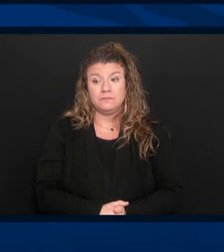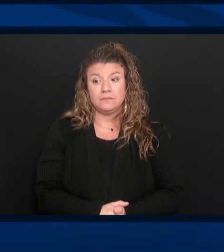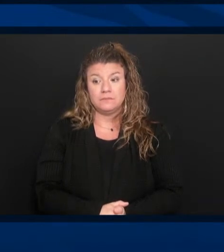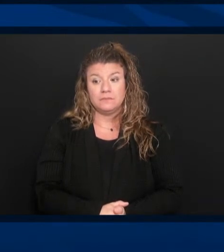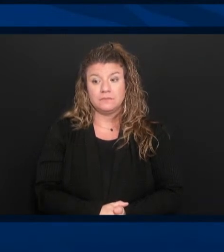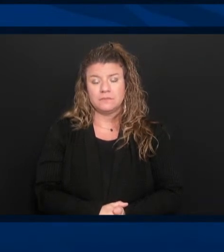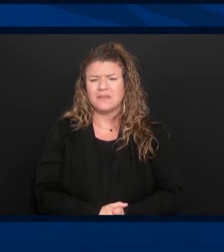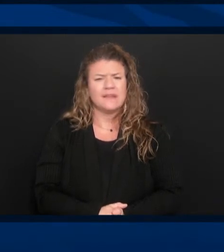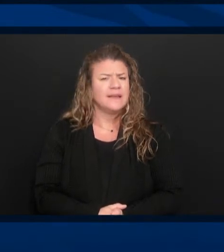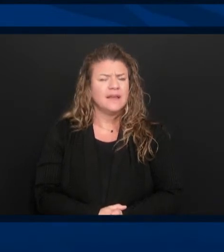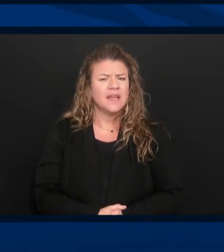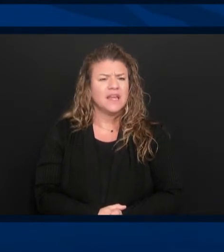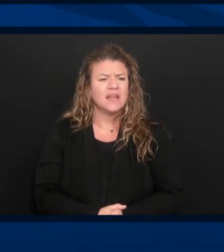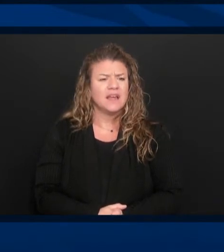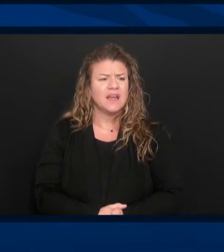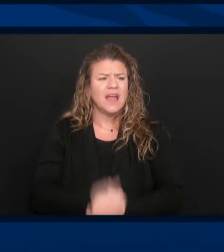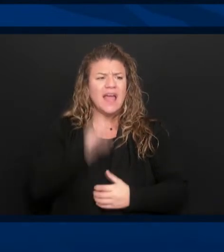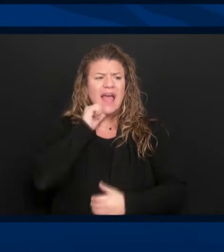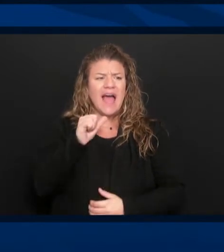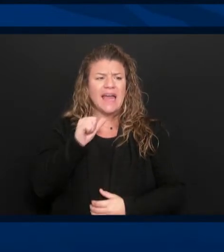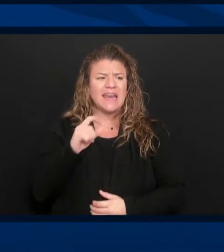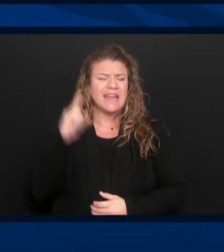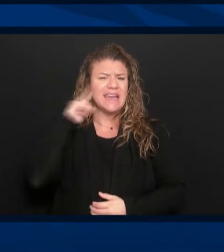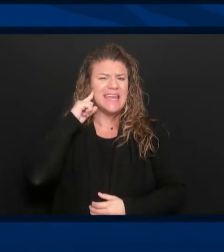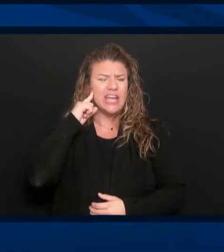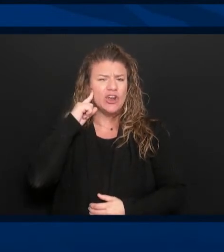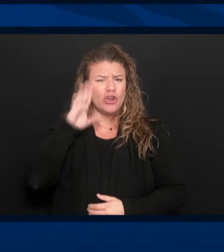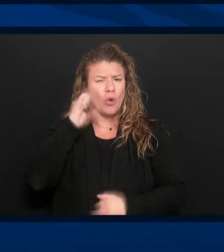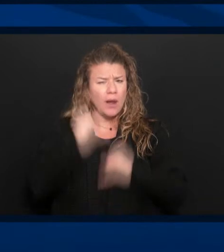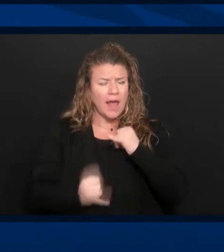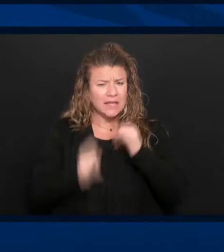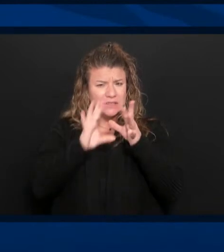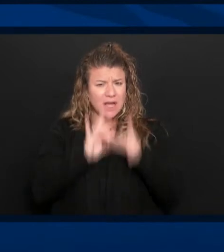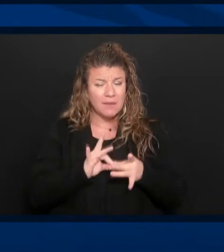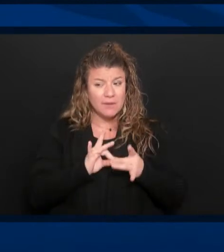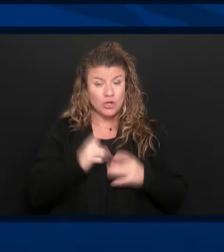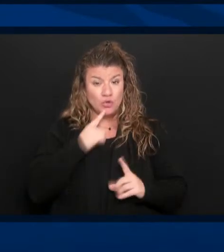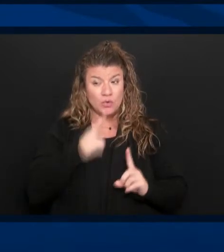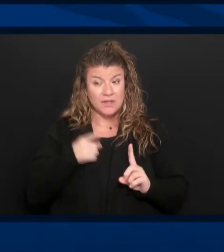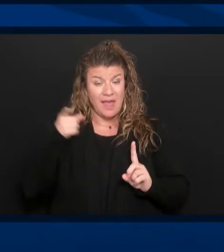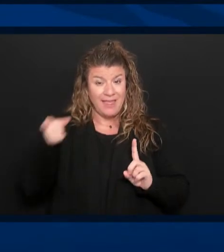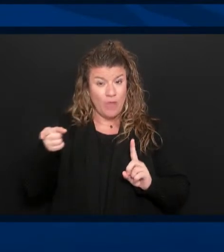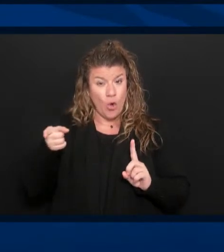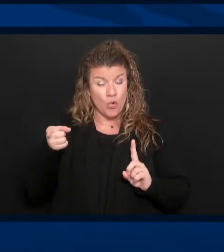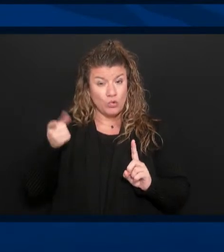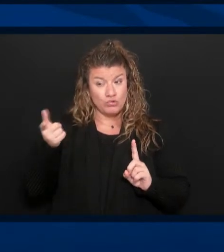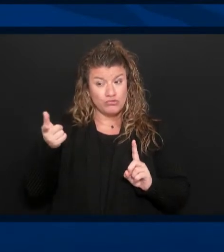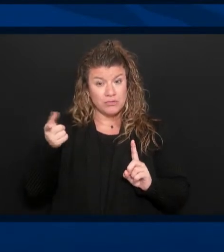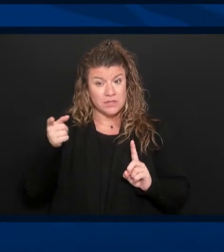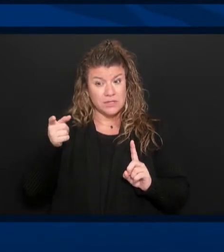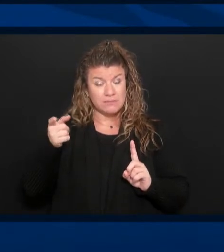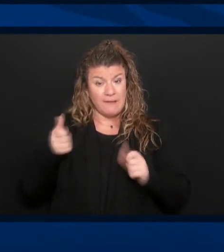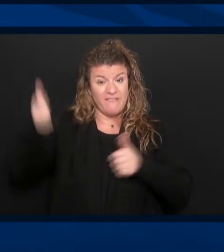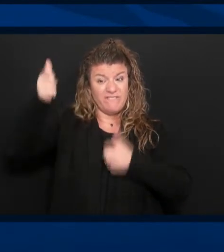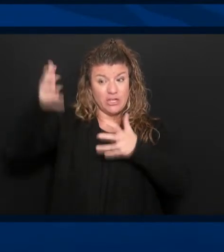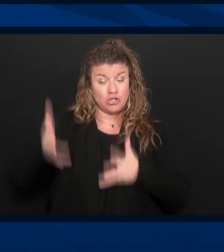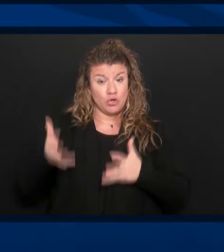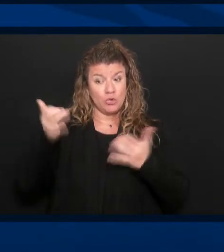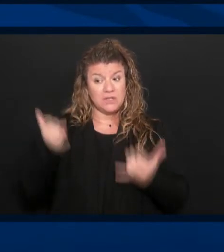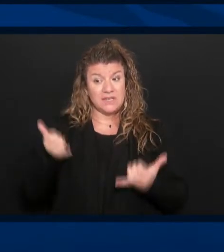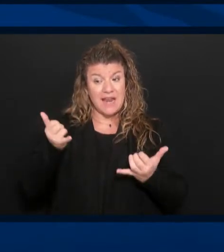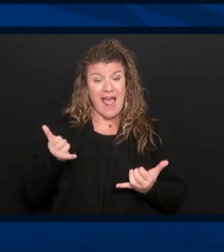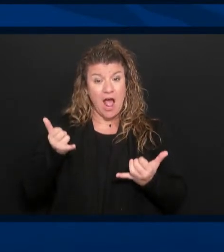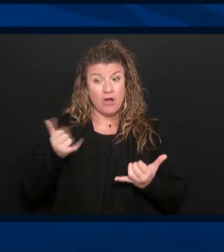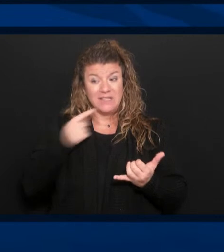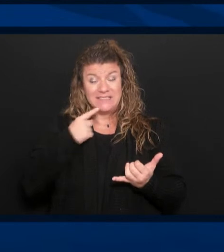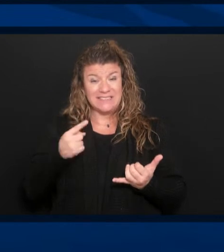I didn't get the last thing you said. Did you say these officials have now, expressed that this is dead in the water?